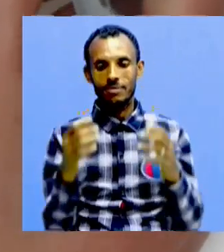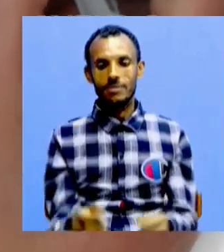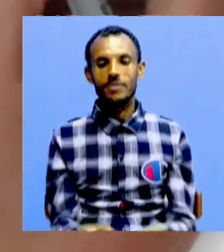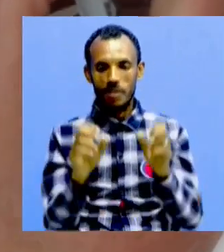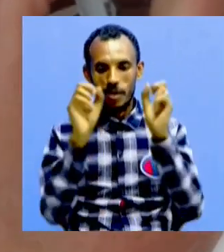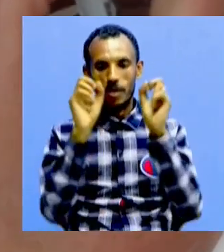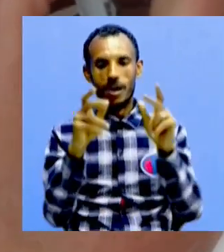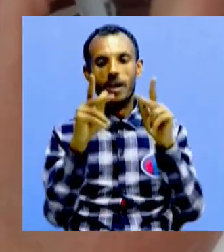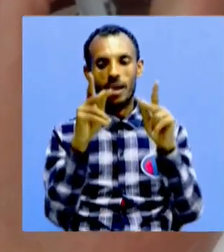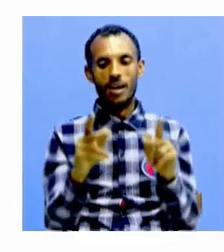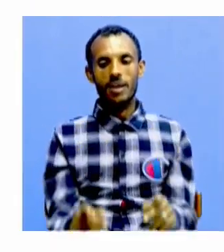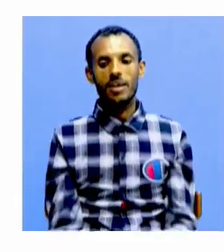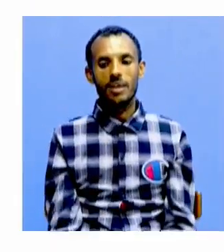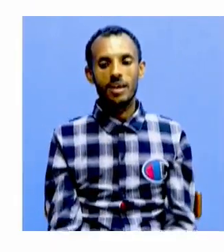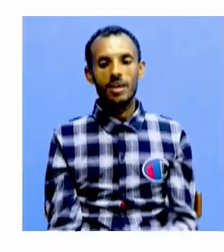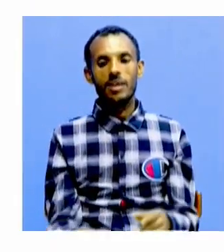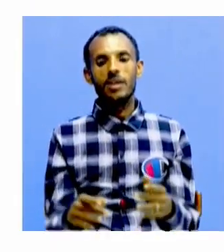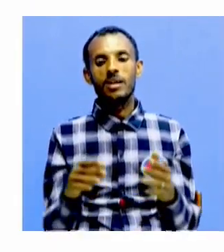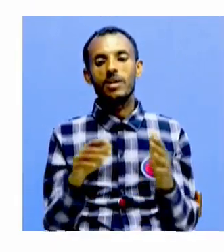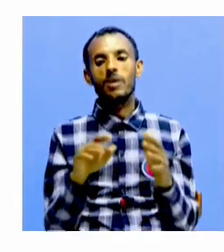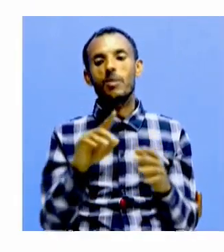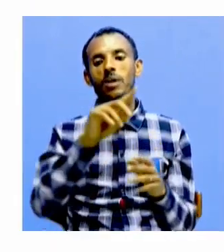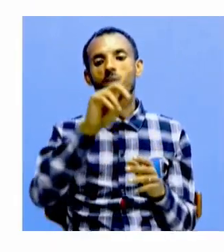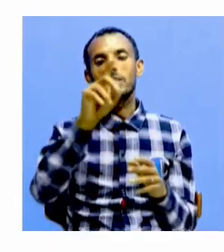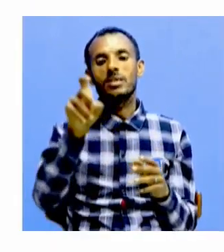Okay. Number two.